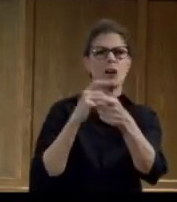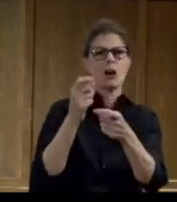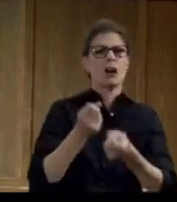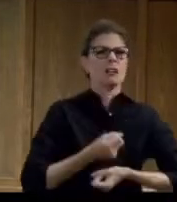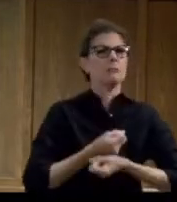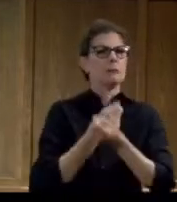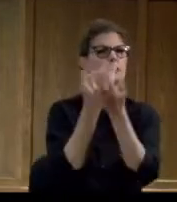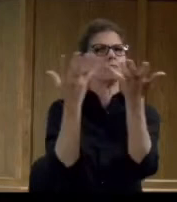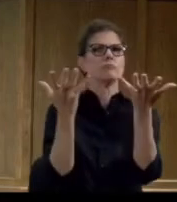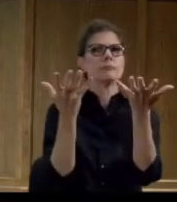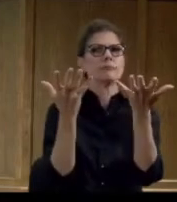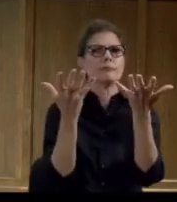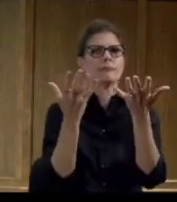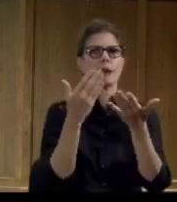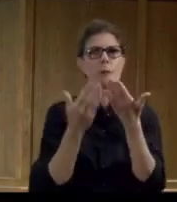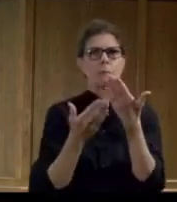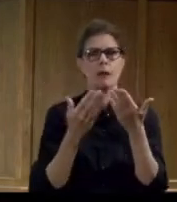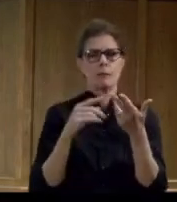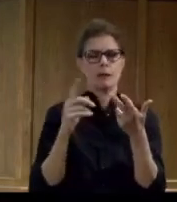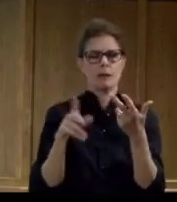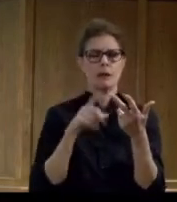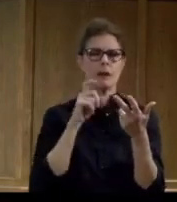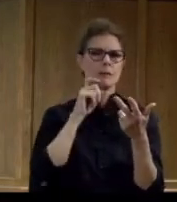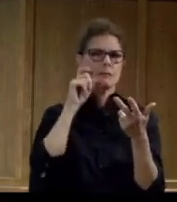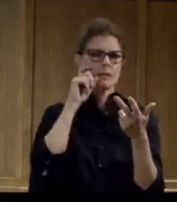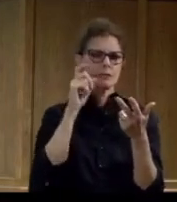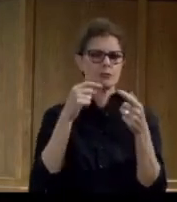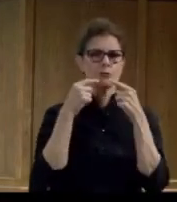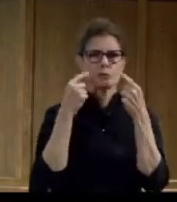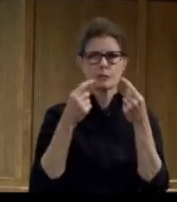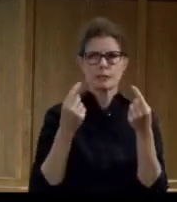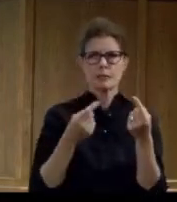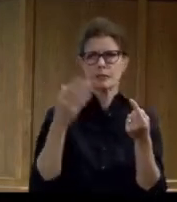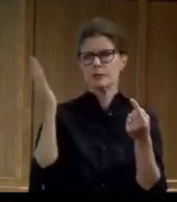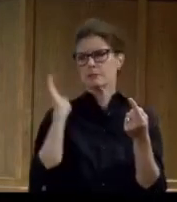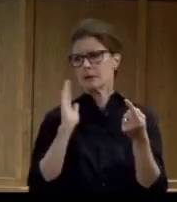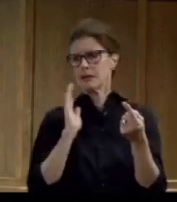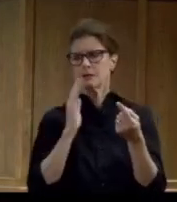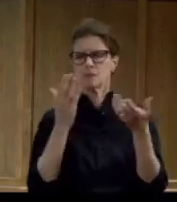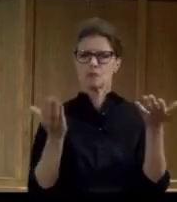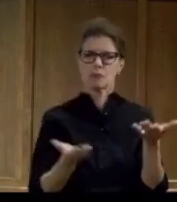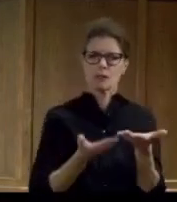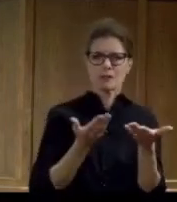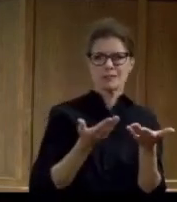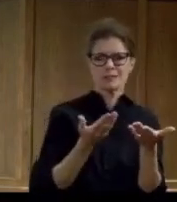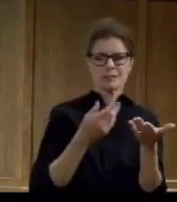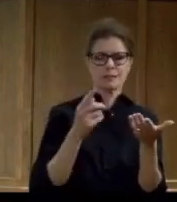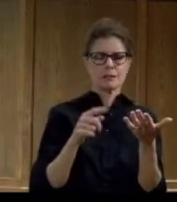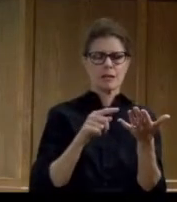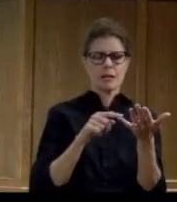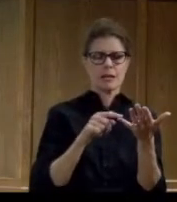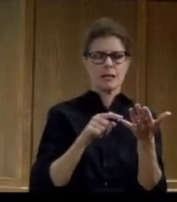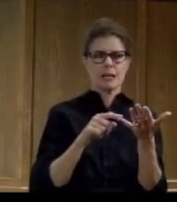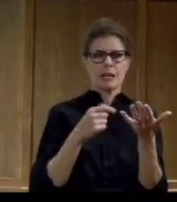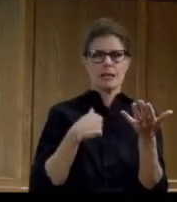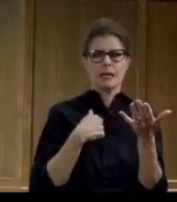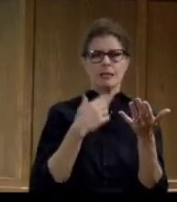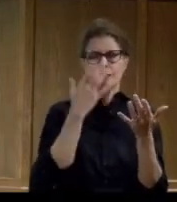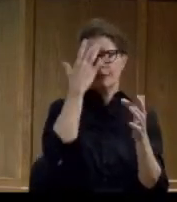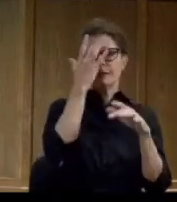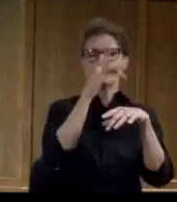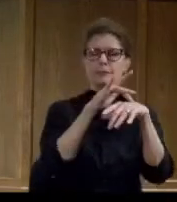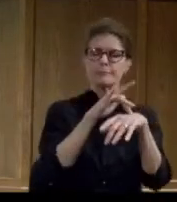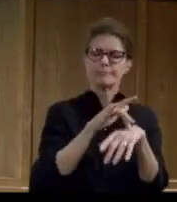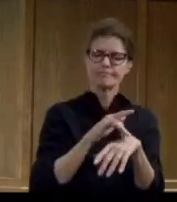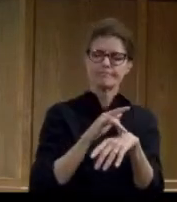some sexual sin, either past or present, that you committed, and it just you just can't